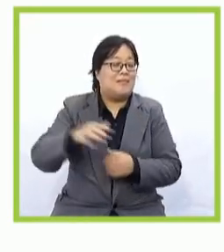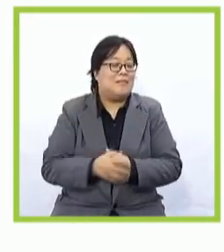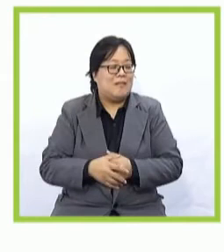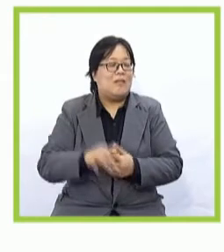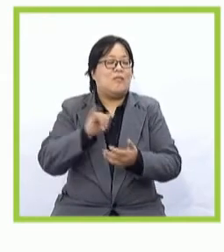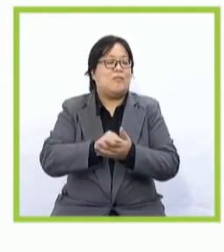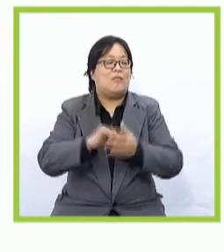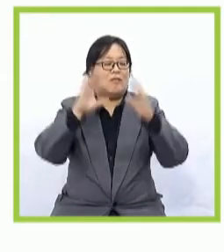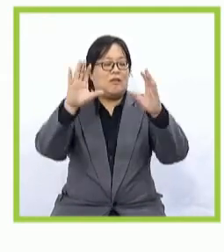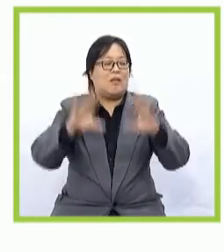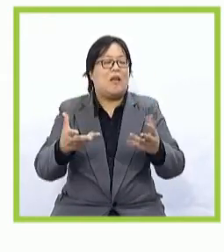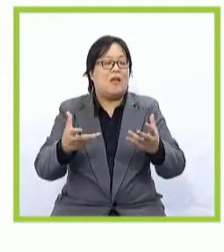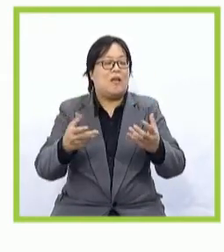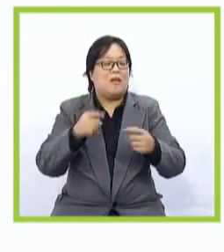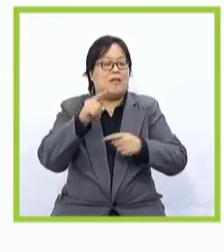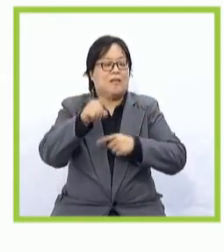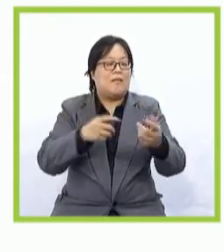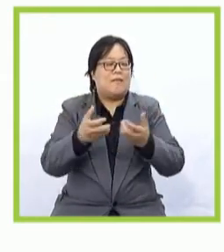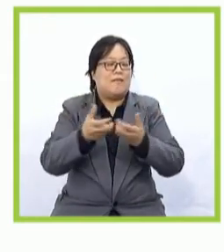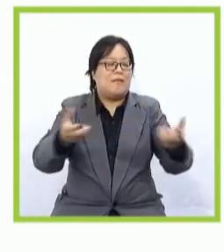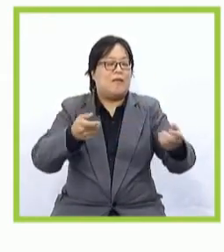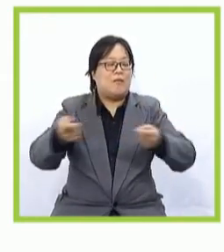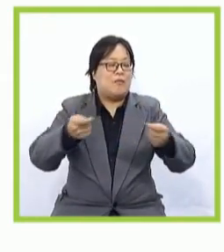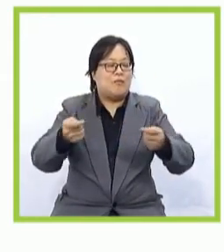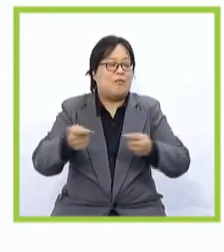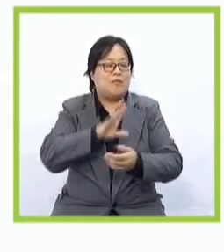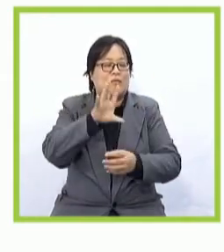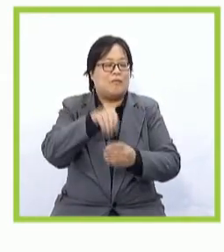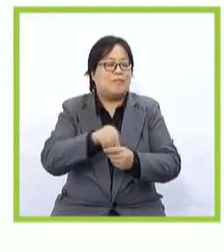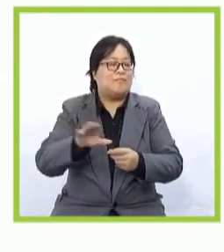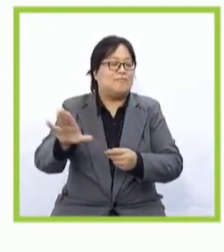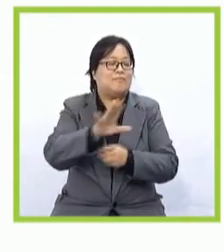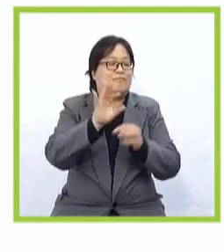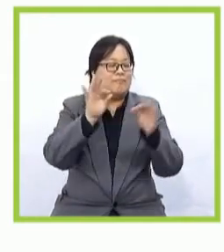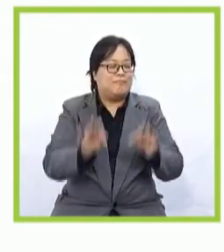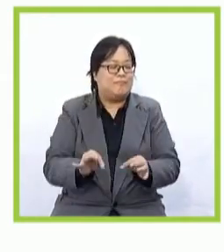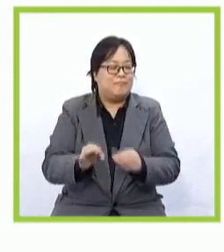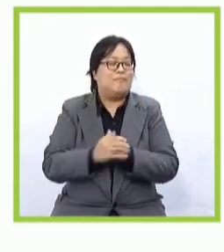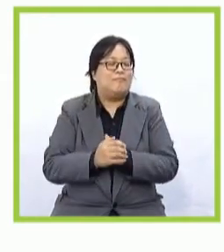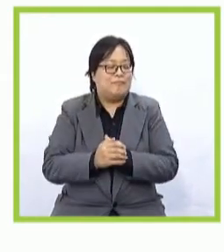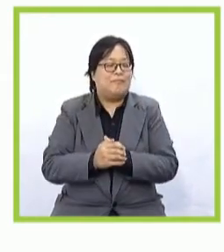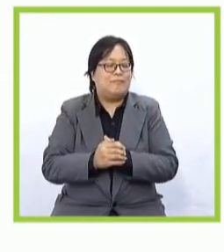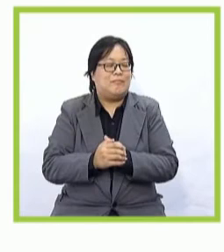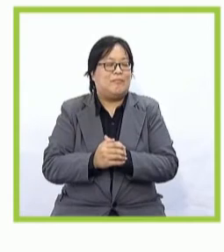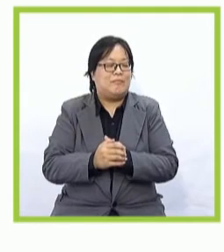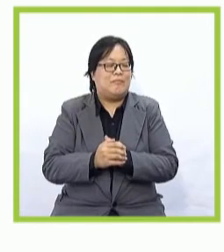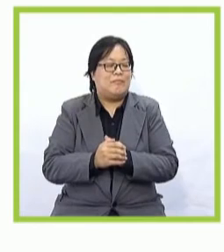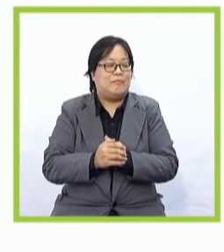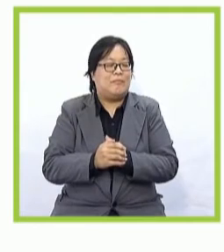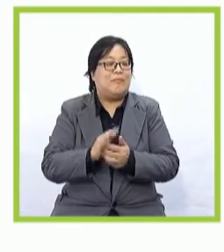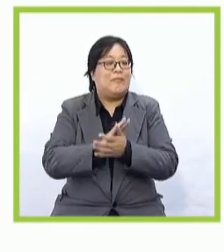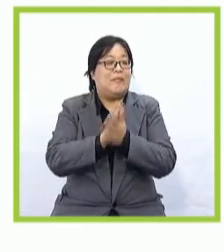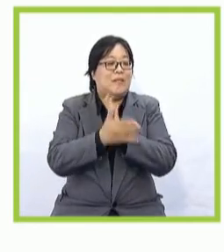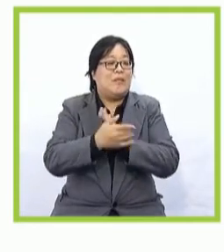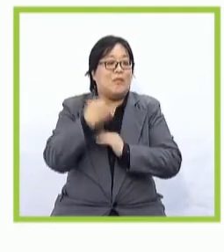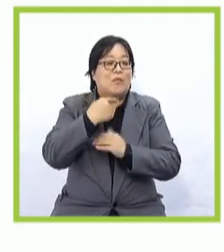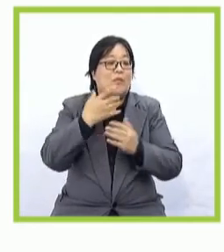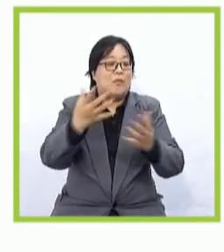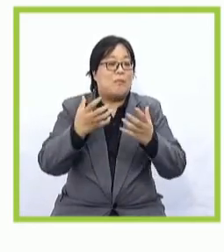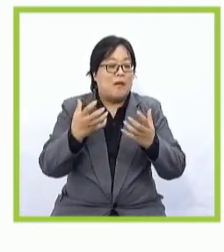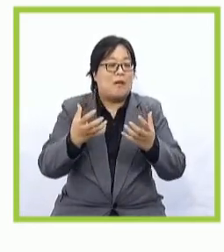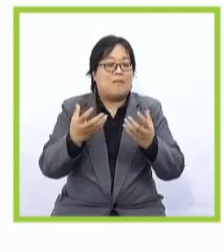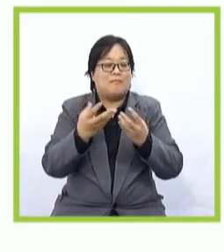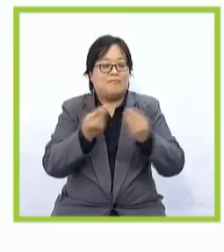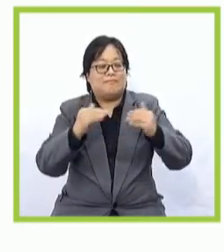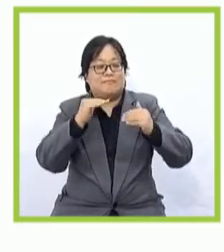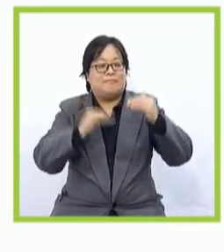which divide and rule really plays into the hands of the 1%. So those of us who want to tackle